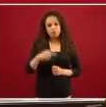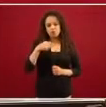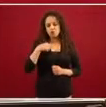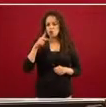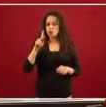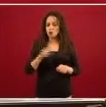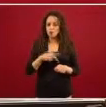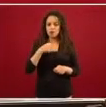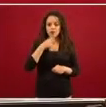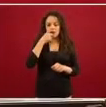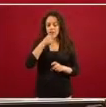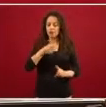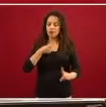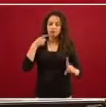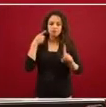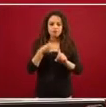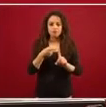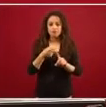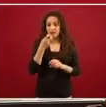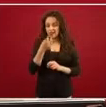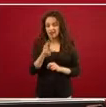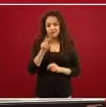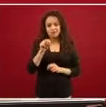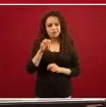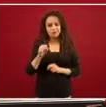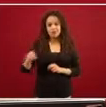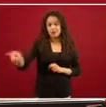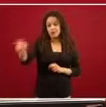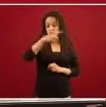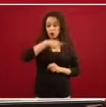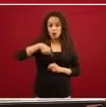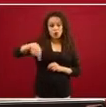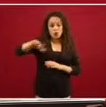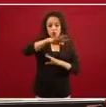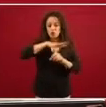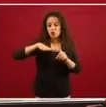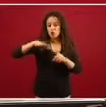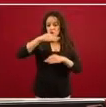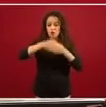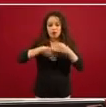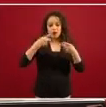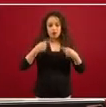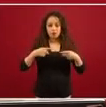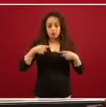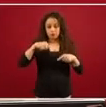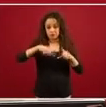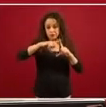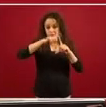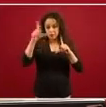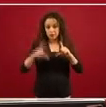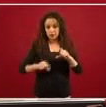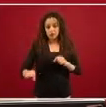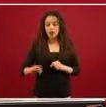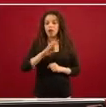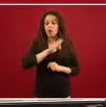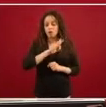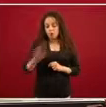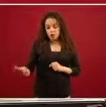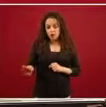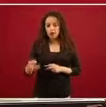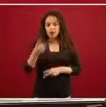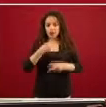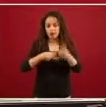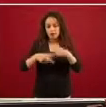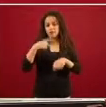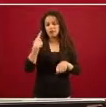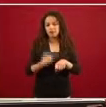the case. All of us in this country have the possibility and a substantial